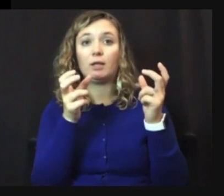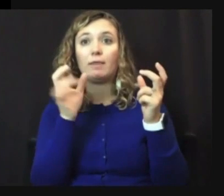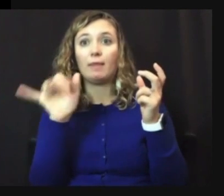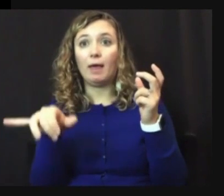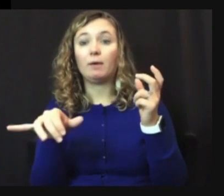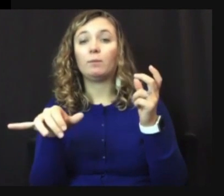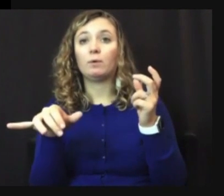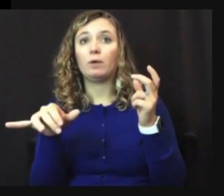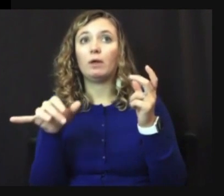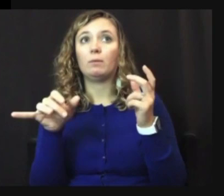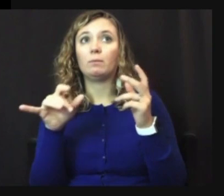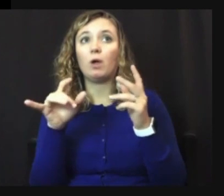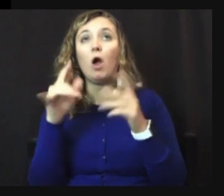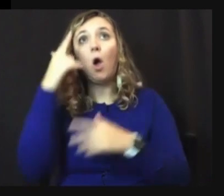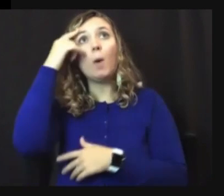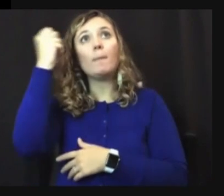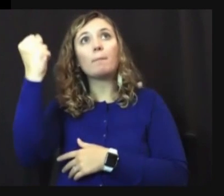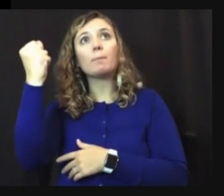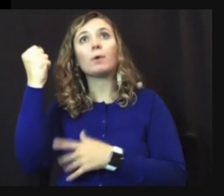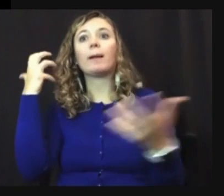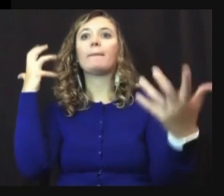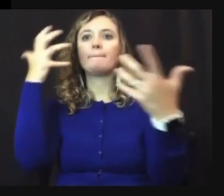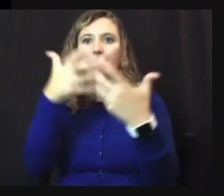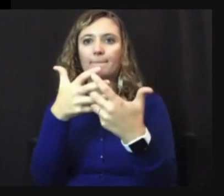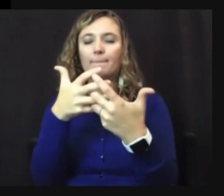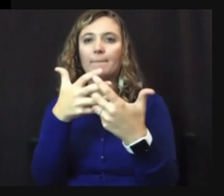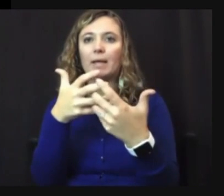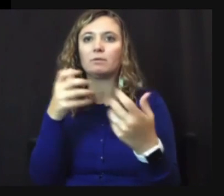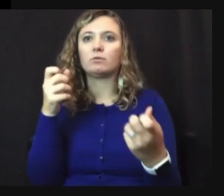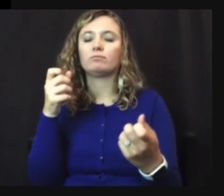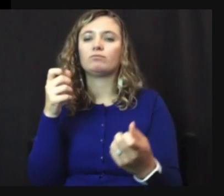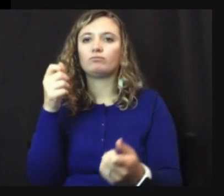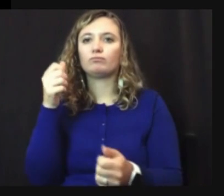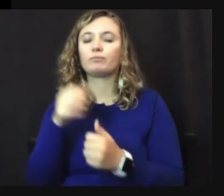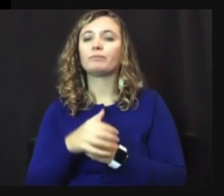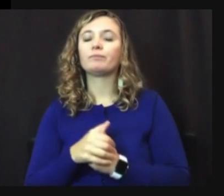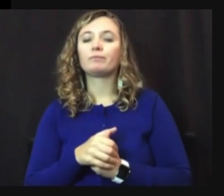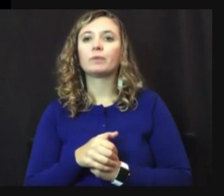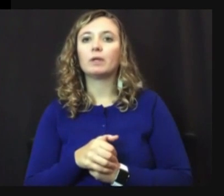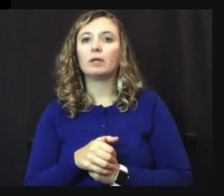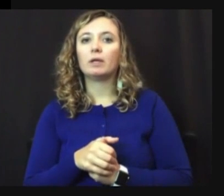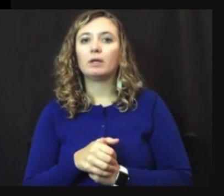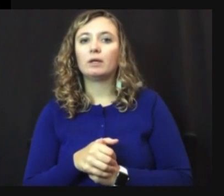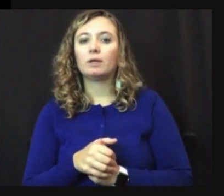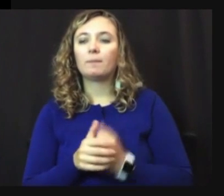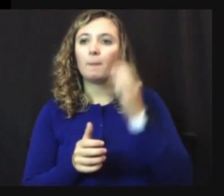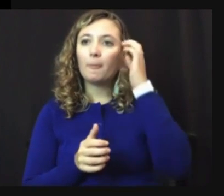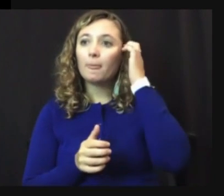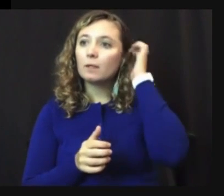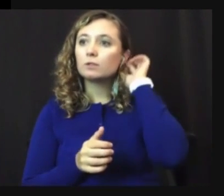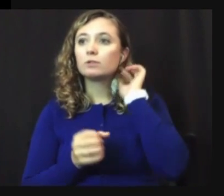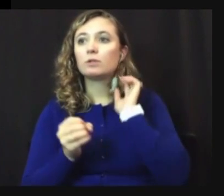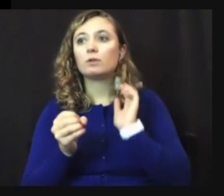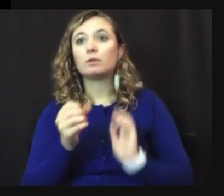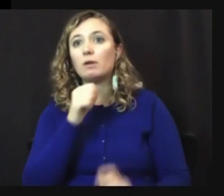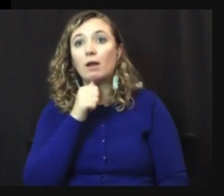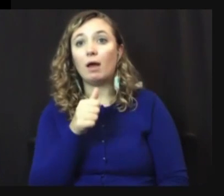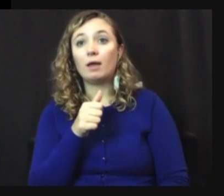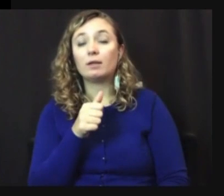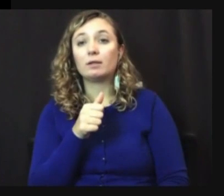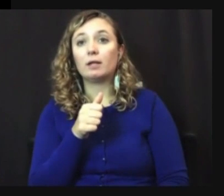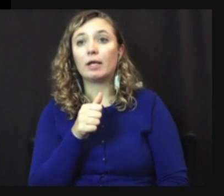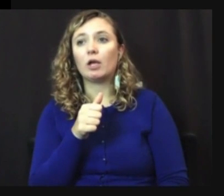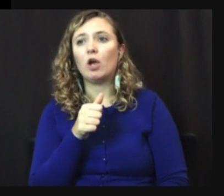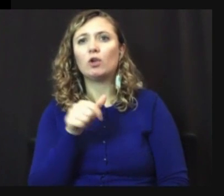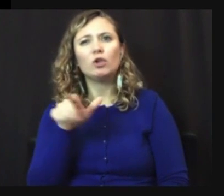already have. So this can look like, oh, don't you remember I talked to you about this? No, I don't. But if you